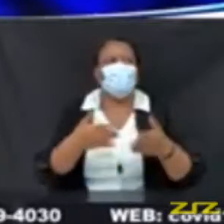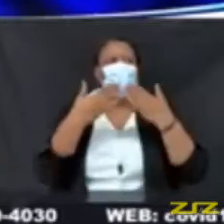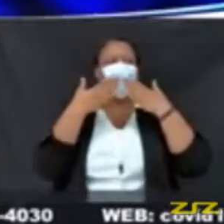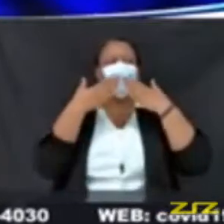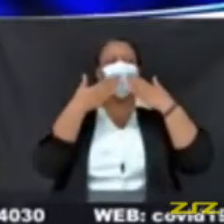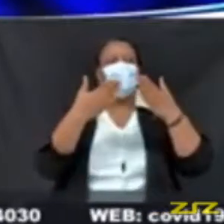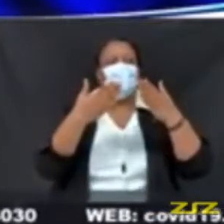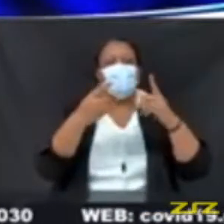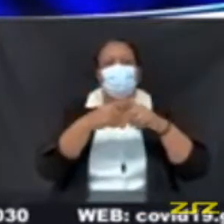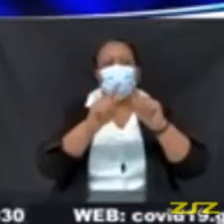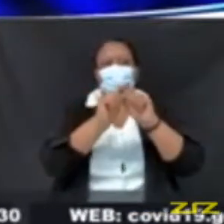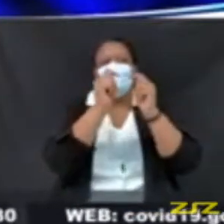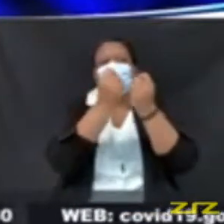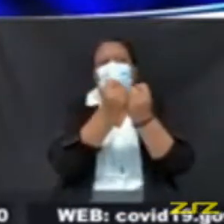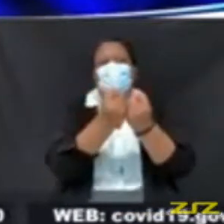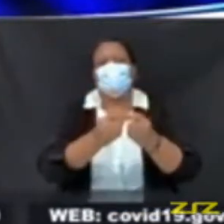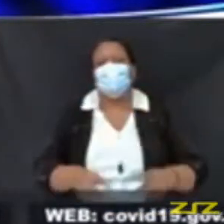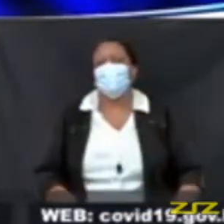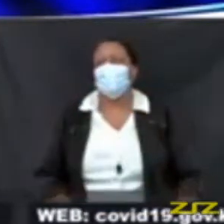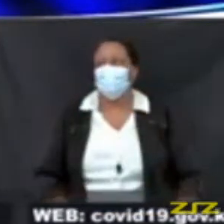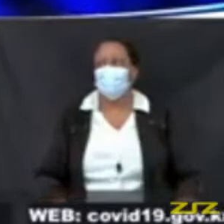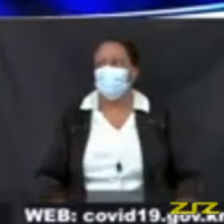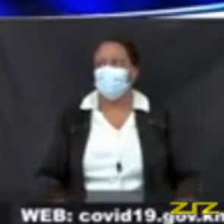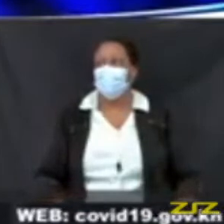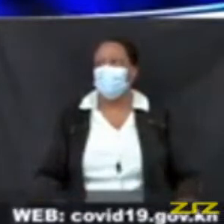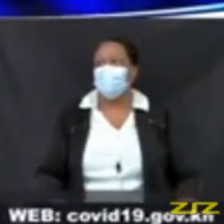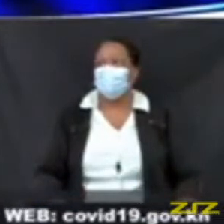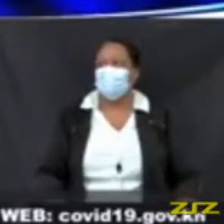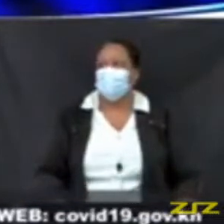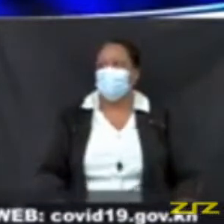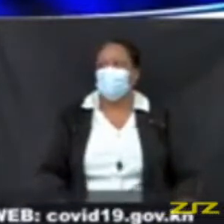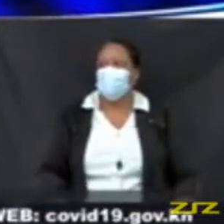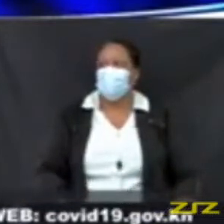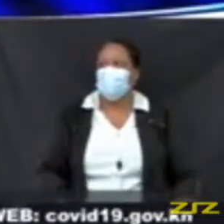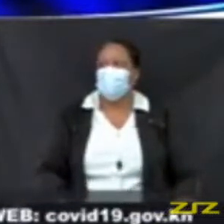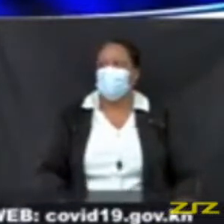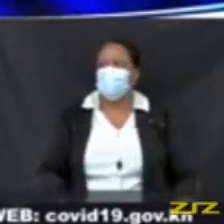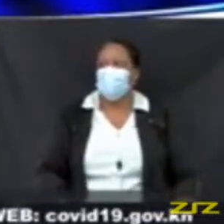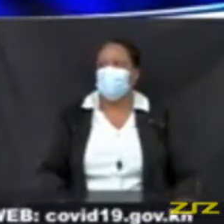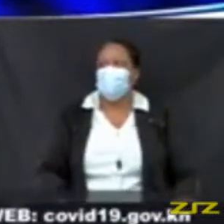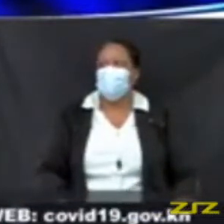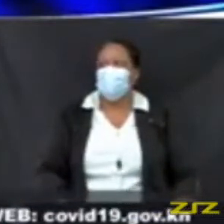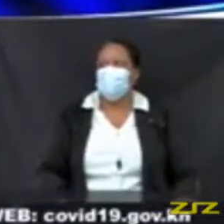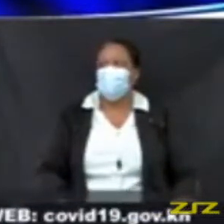team. At this time, I want to invite